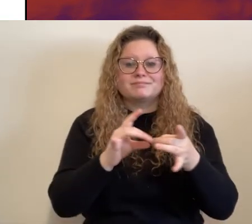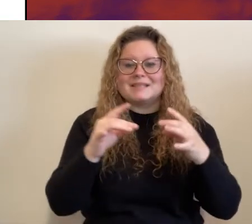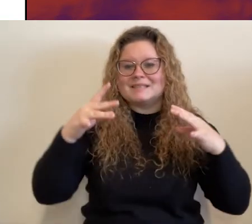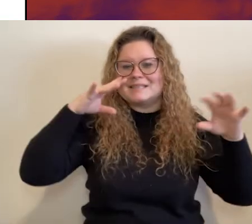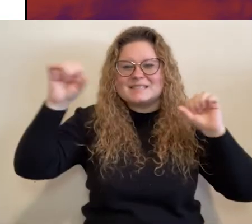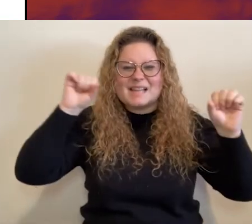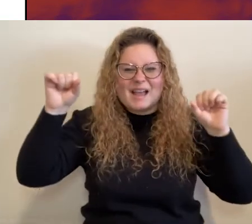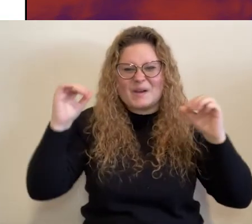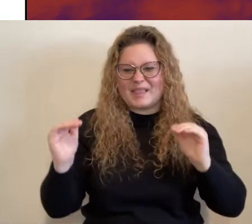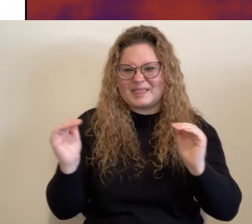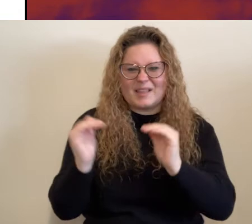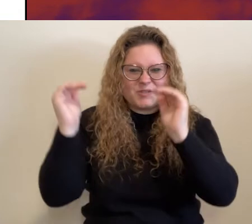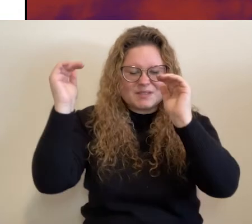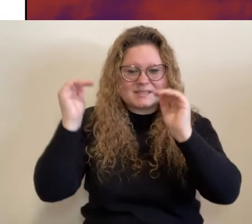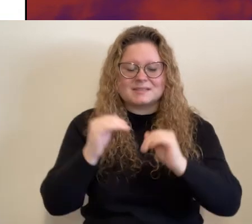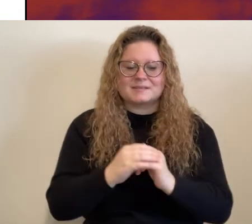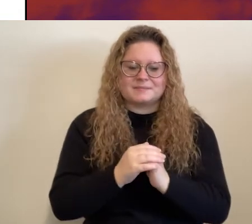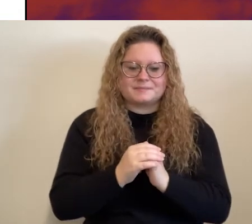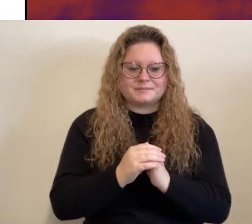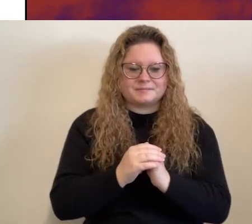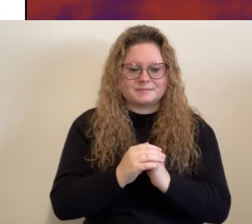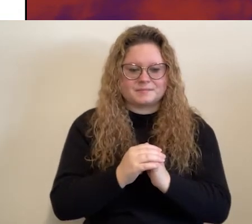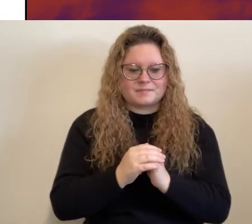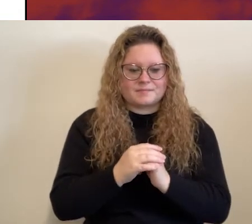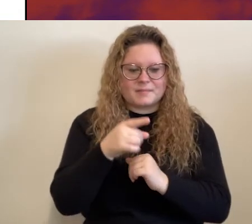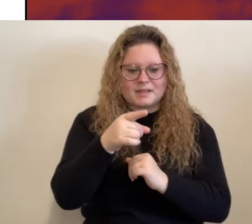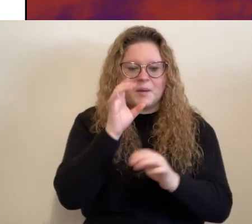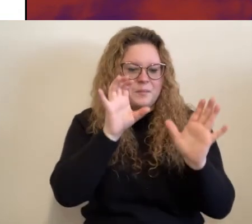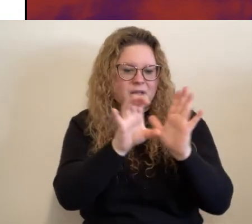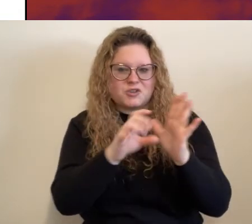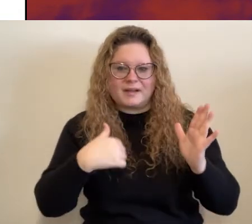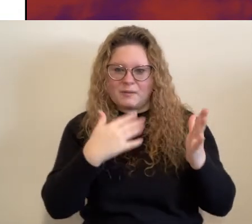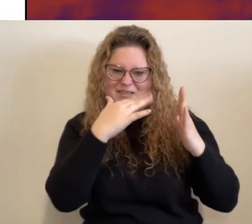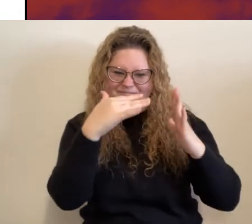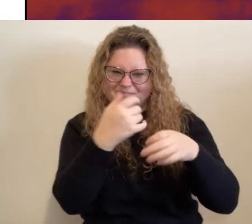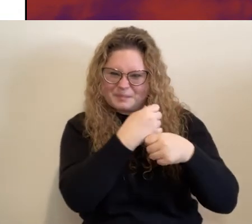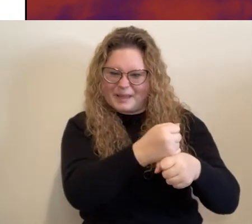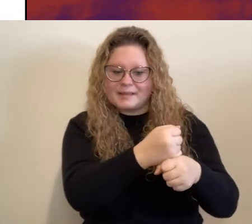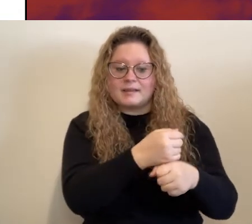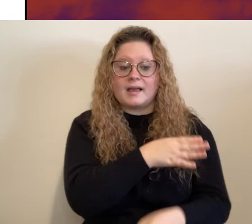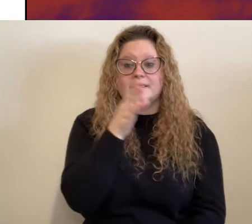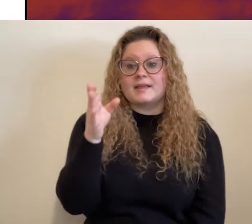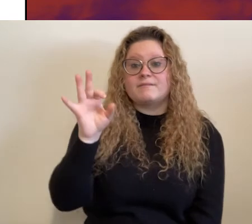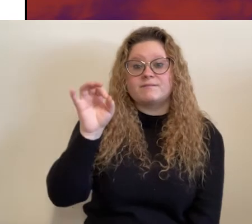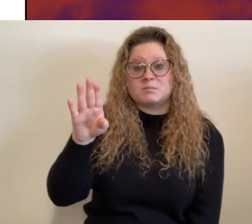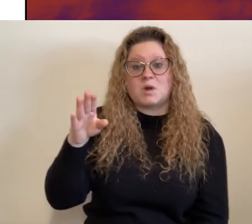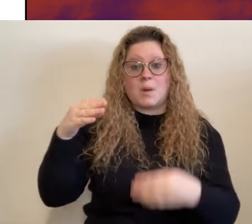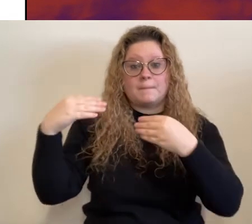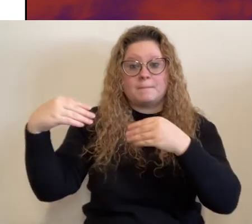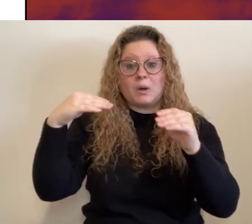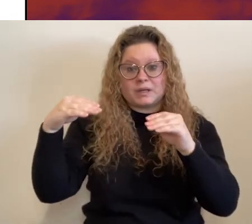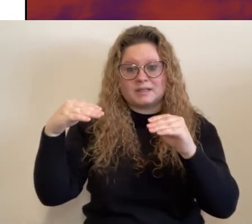This was an image that I was working on. I also did I got a bunch of stuff on the Facebook marketplace, a haul for my living